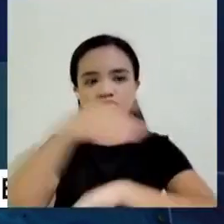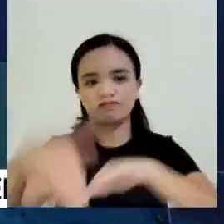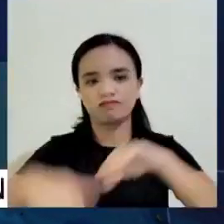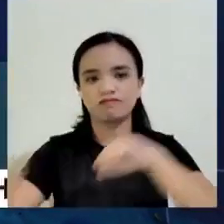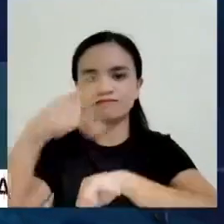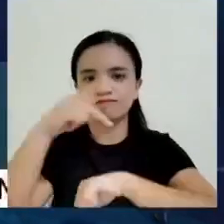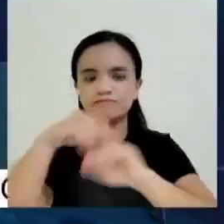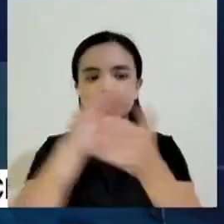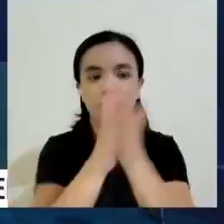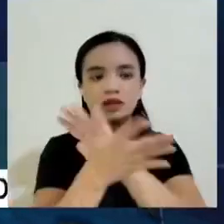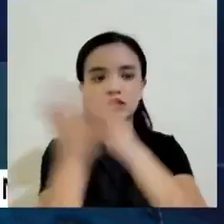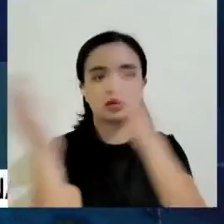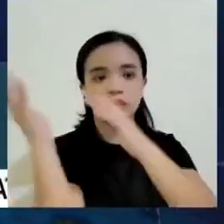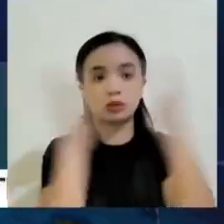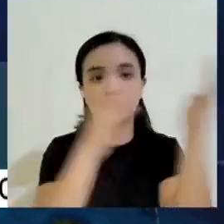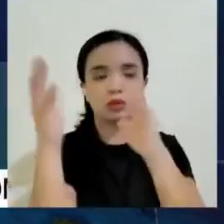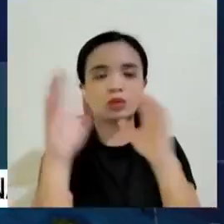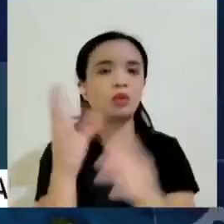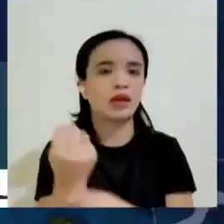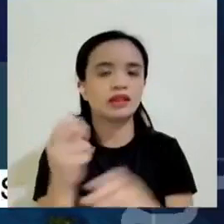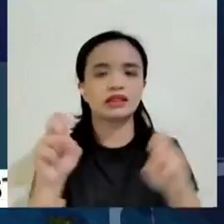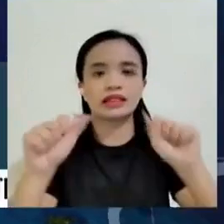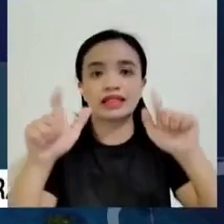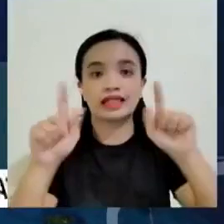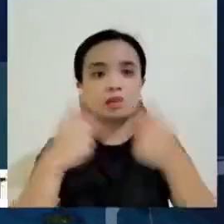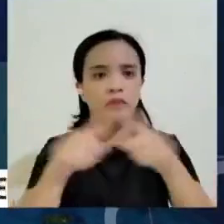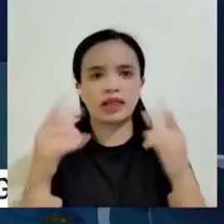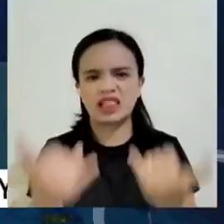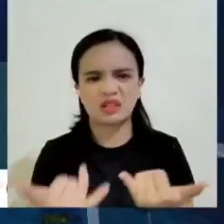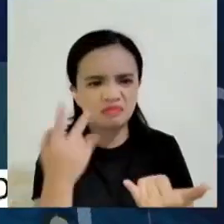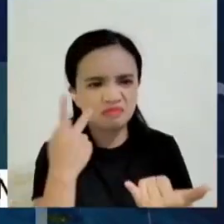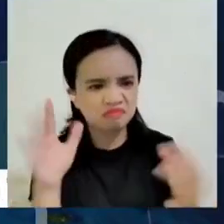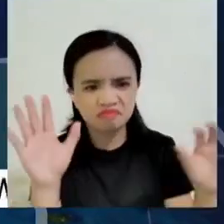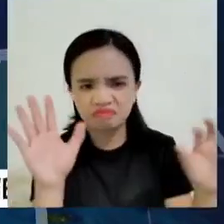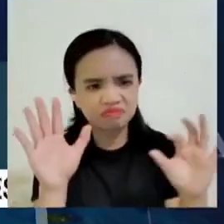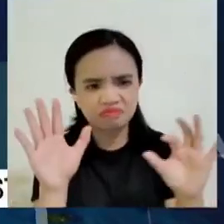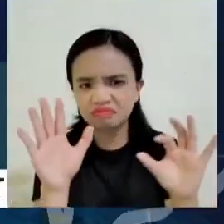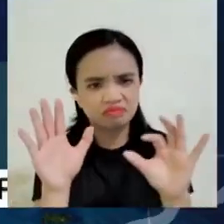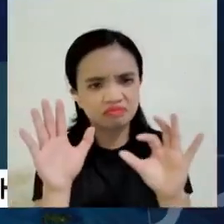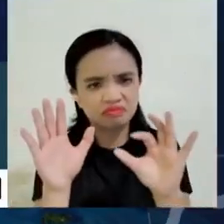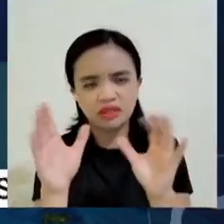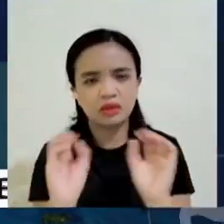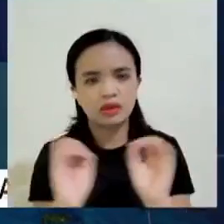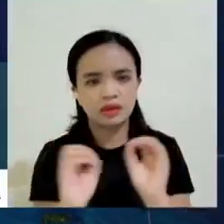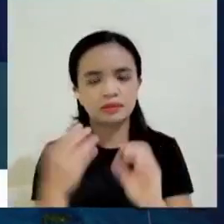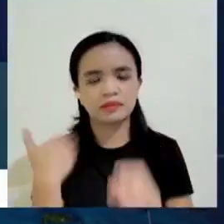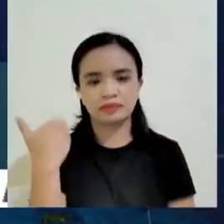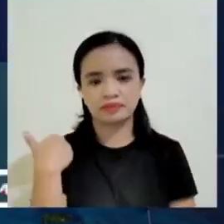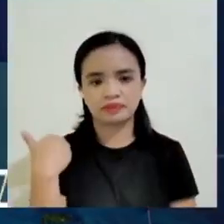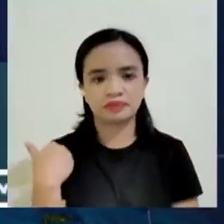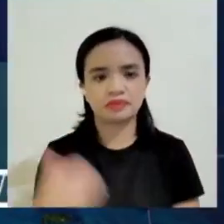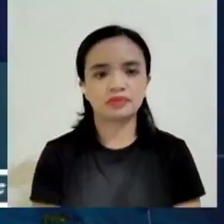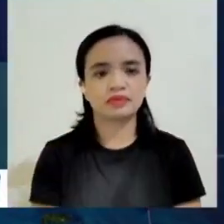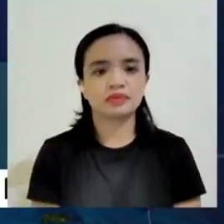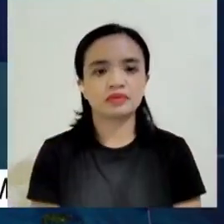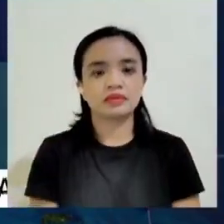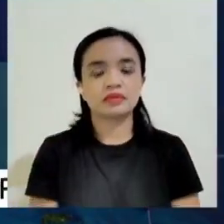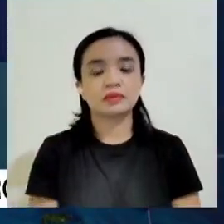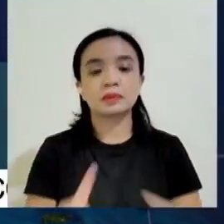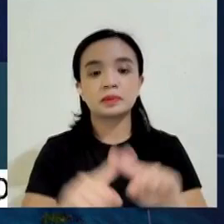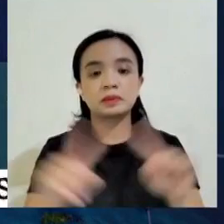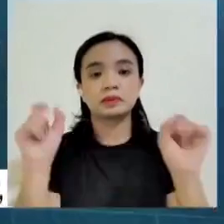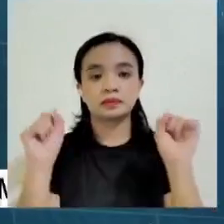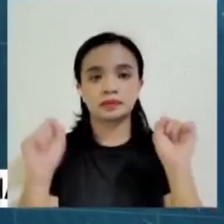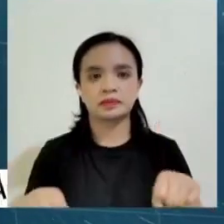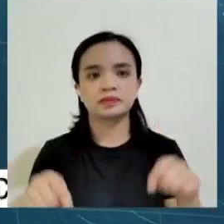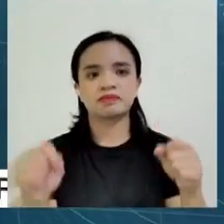by Saturday. For now, it is not seen to move close to or make landfall over any part of the country. However, it may enhance the habagat,